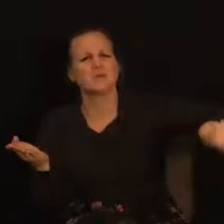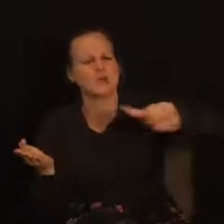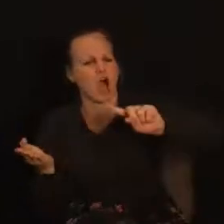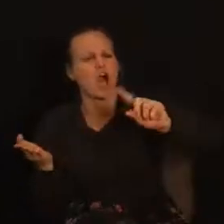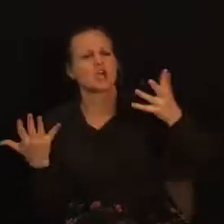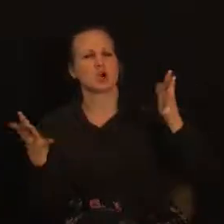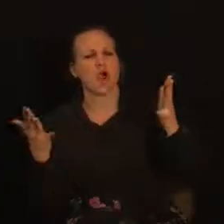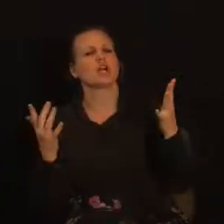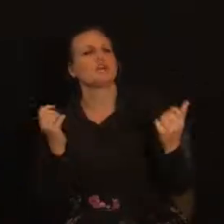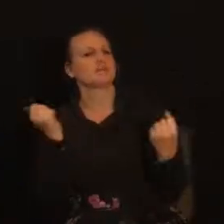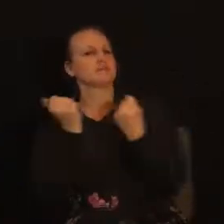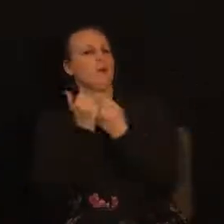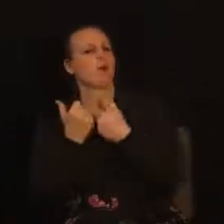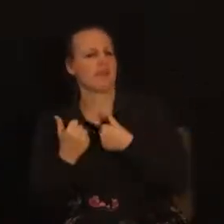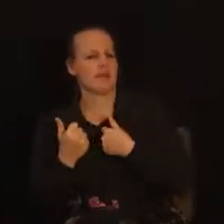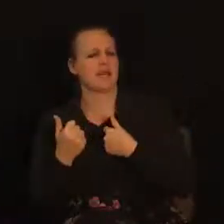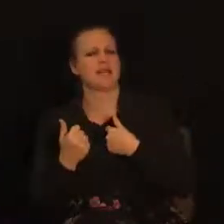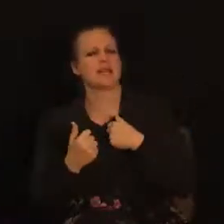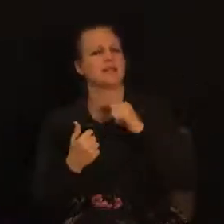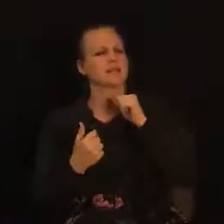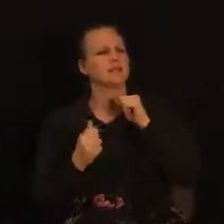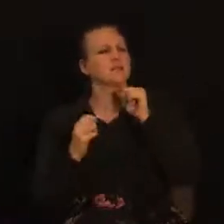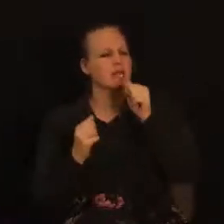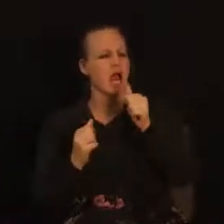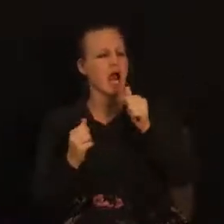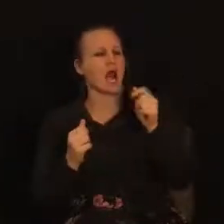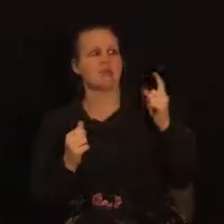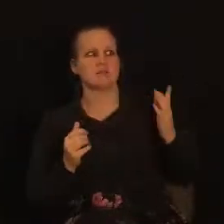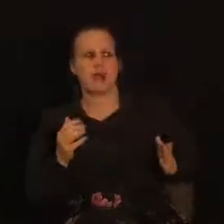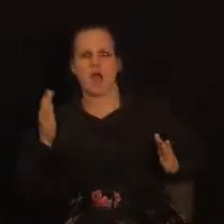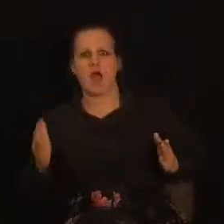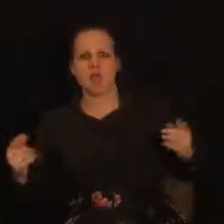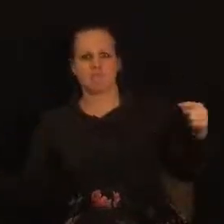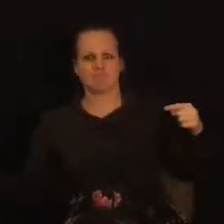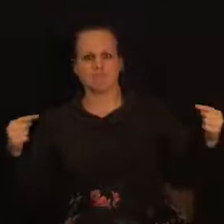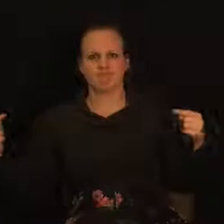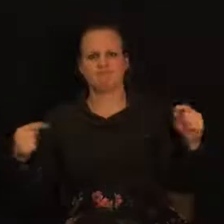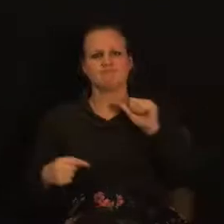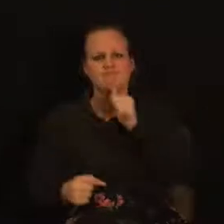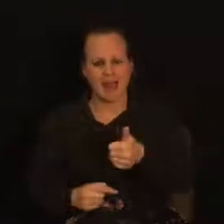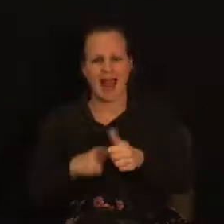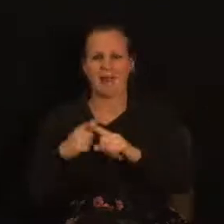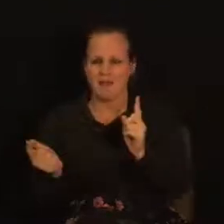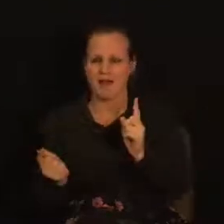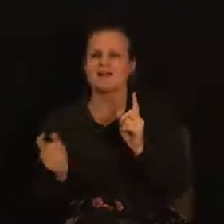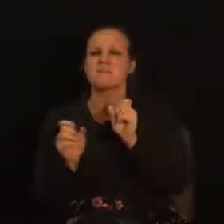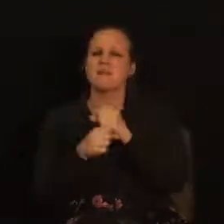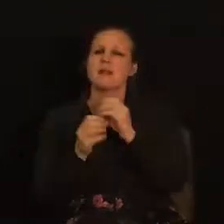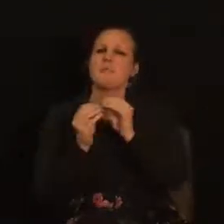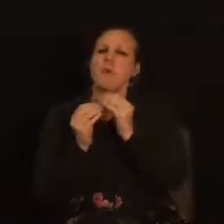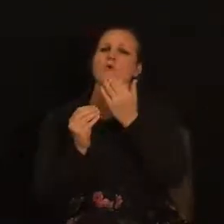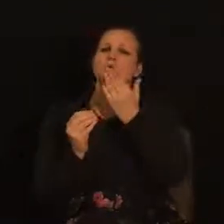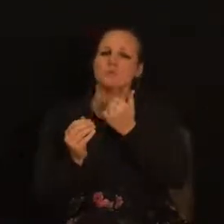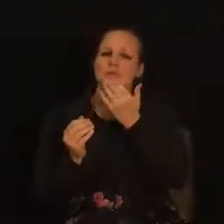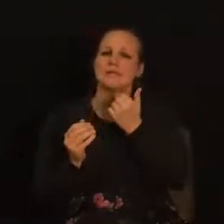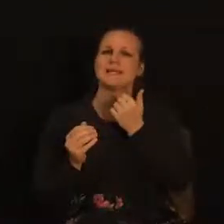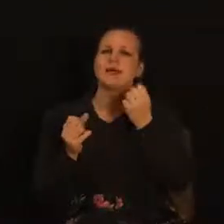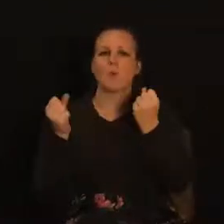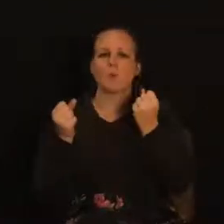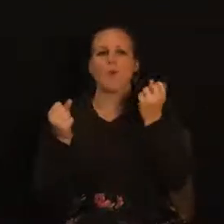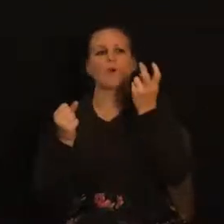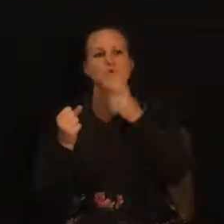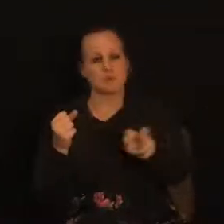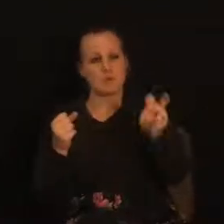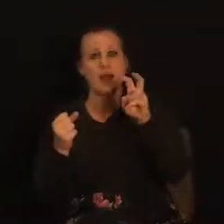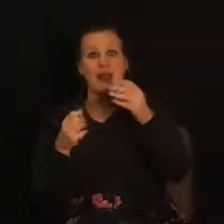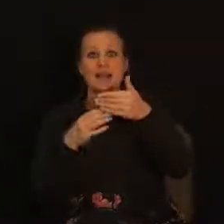my side. Not that there's sides, but, you know, just to sweeten it a little, because the next time I want to convince Jamie